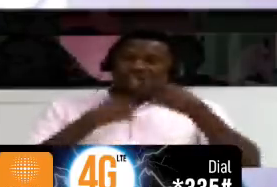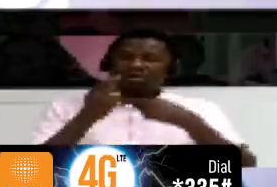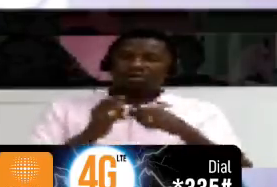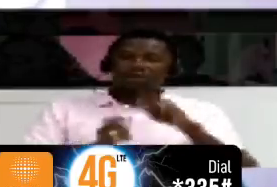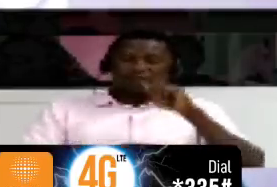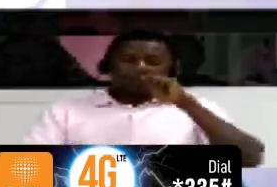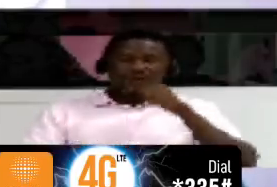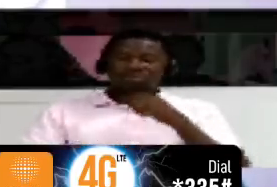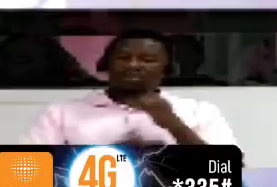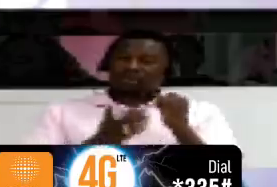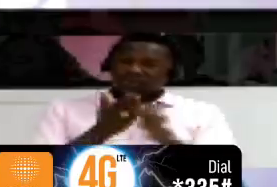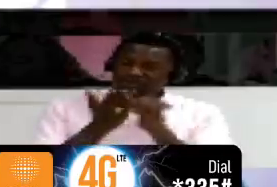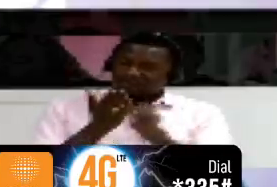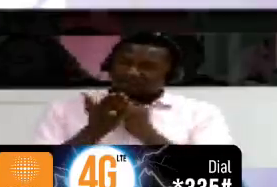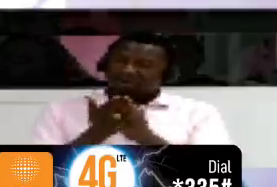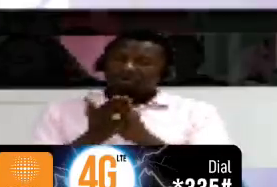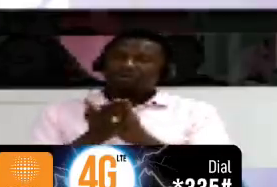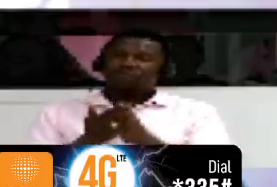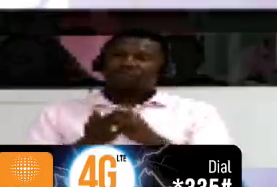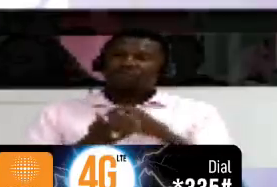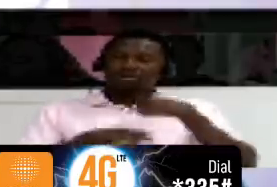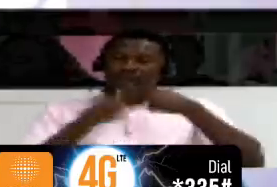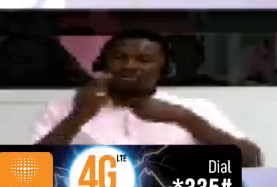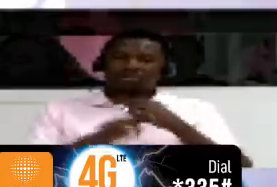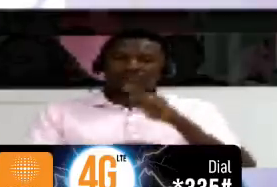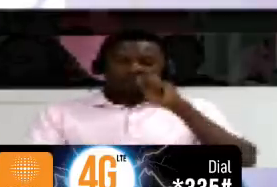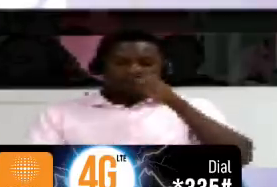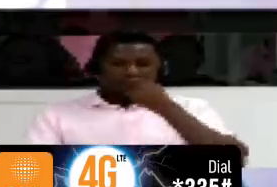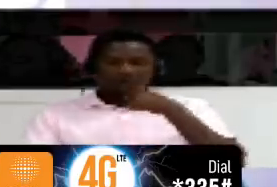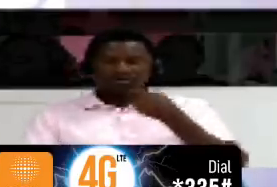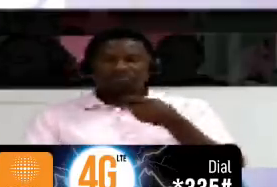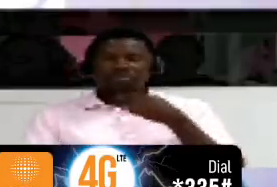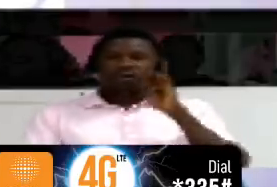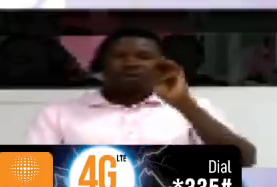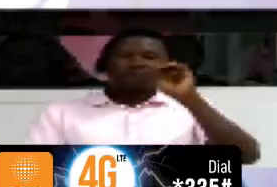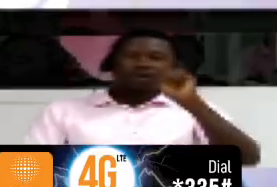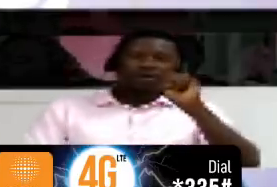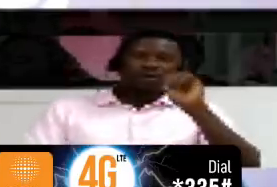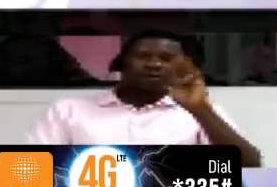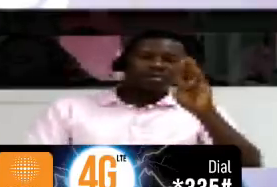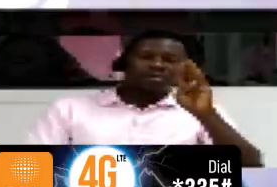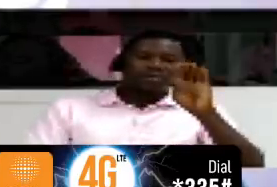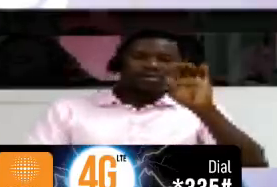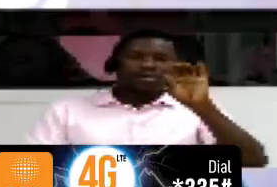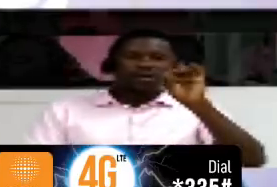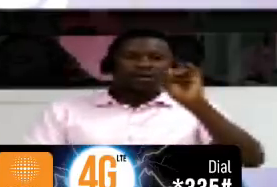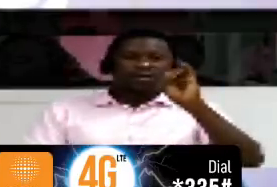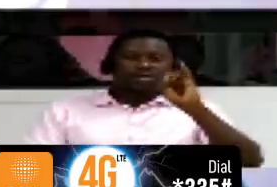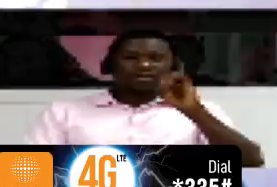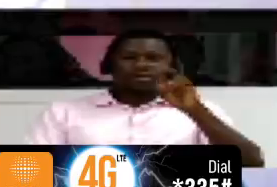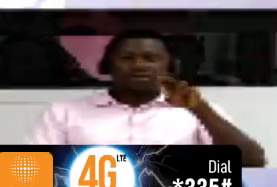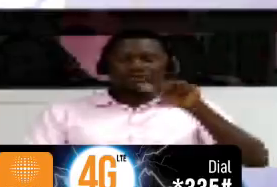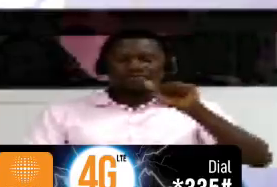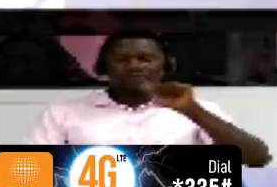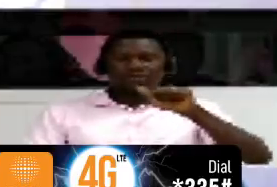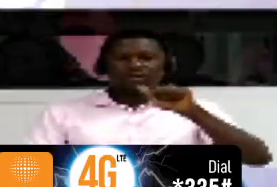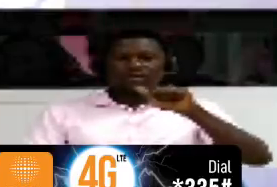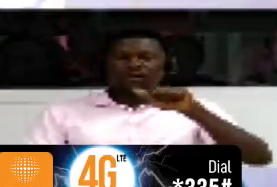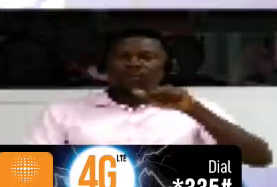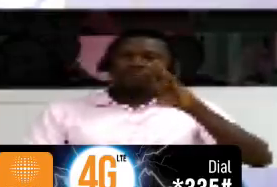or investigations regarding the dead of Ibrahim Abari. And so